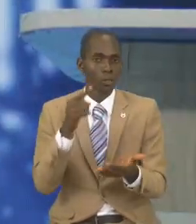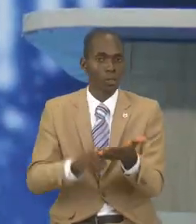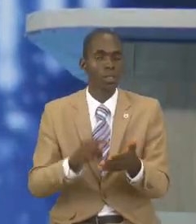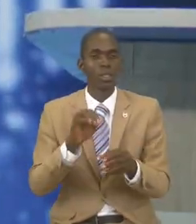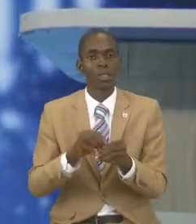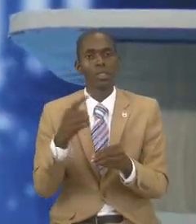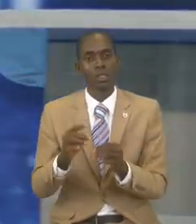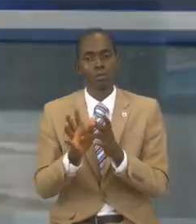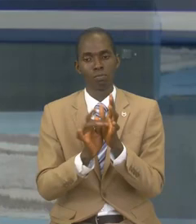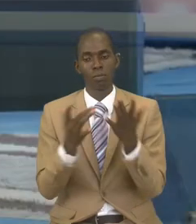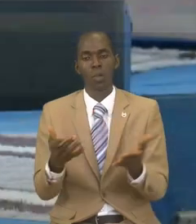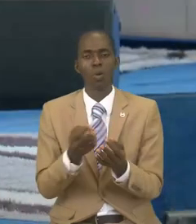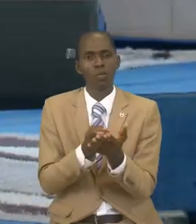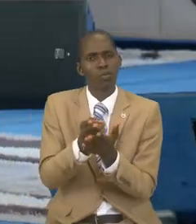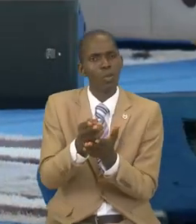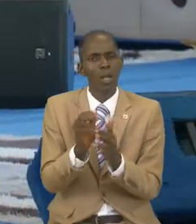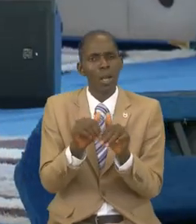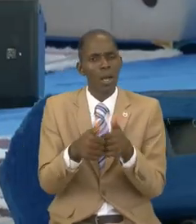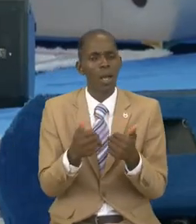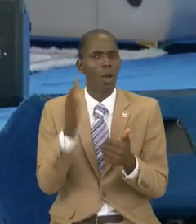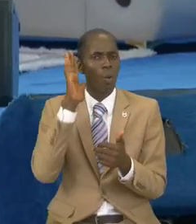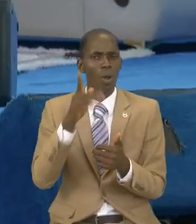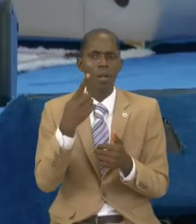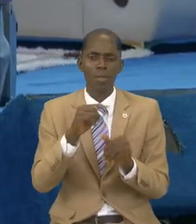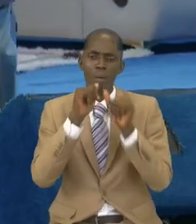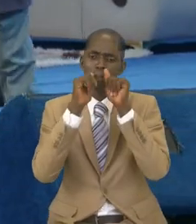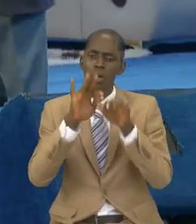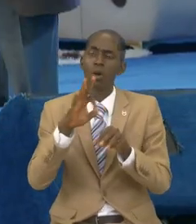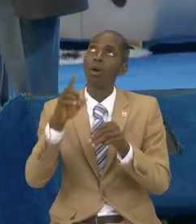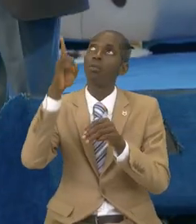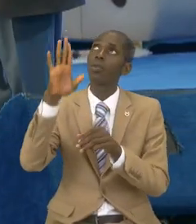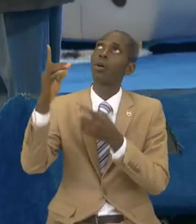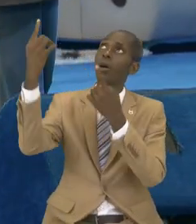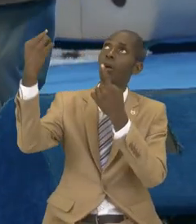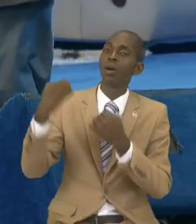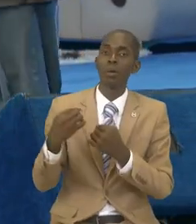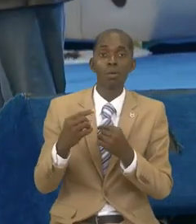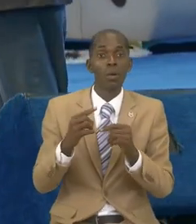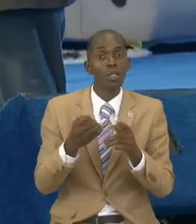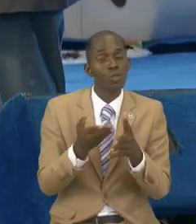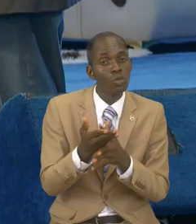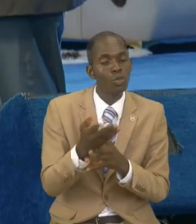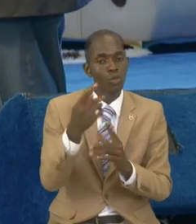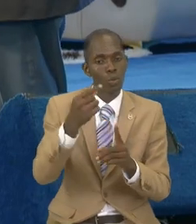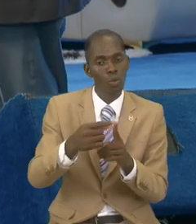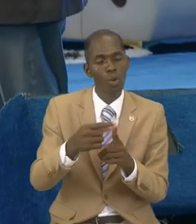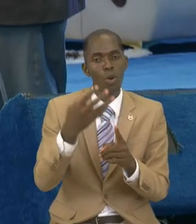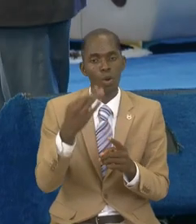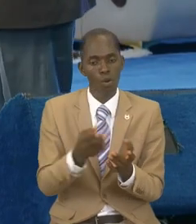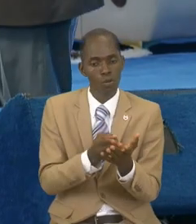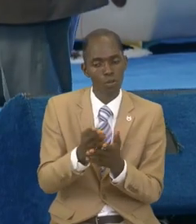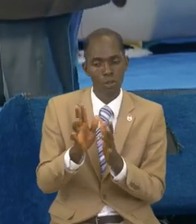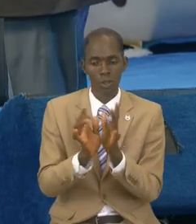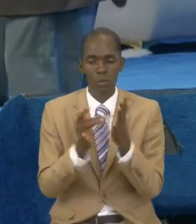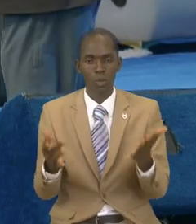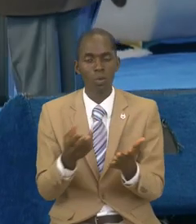truth. How does the blessing of God come? Through the word of truth, the scripture of truth,